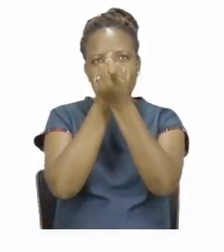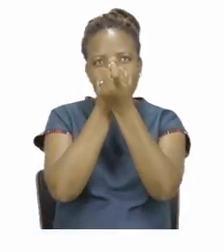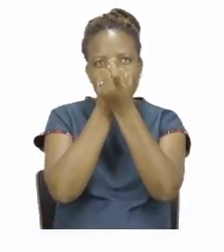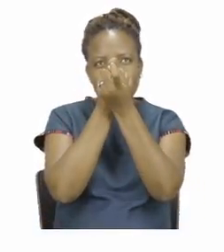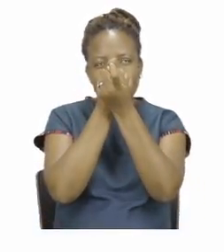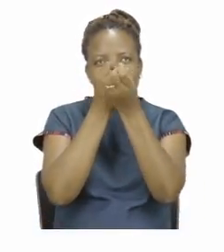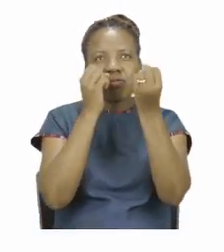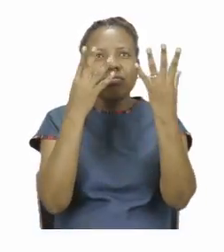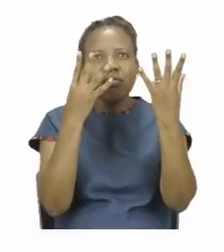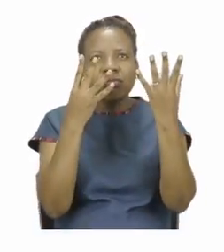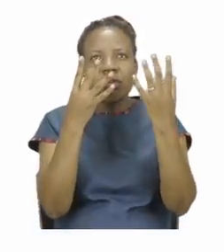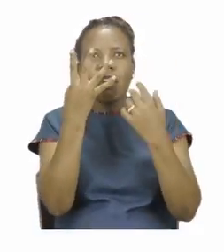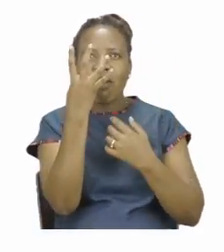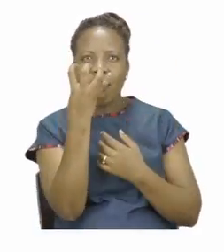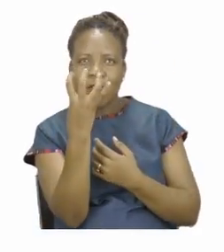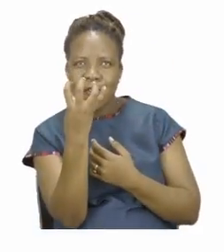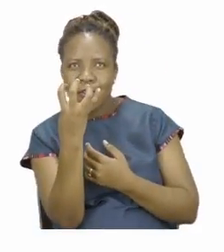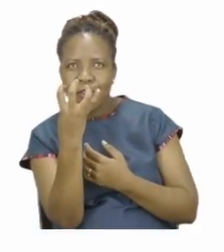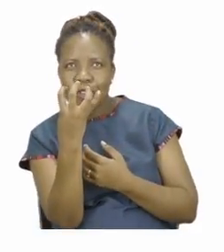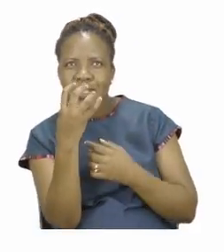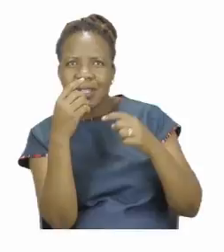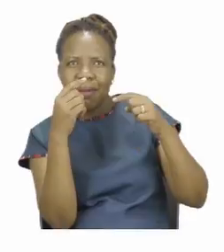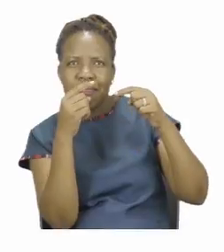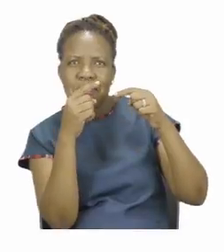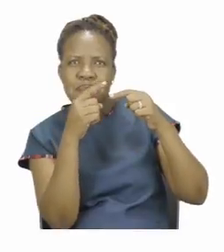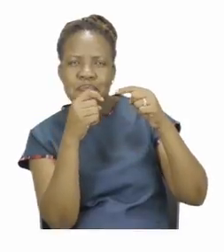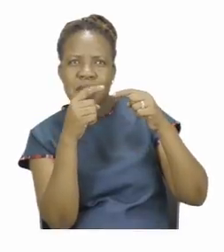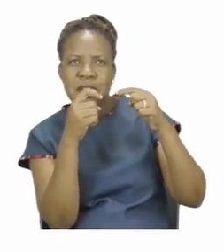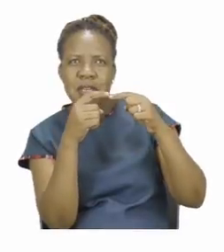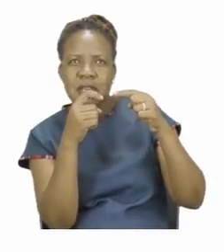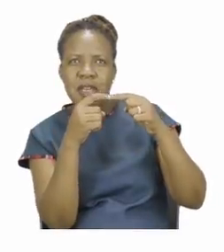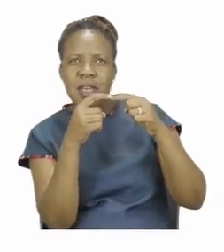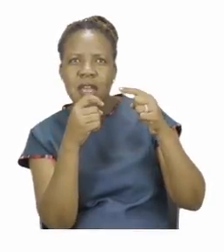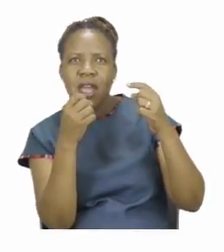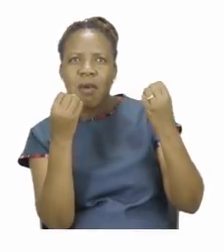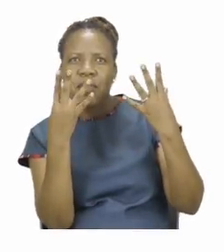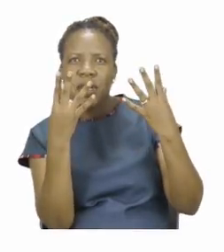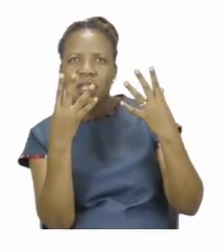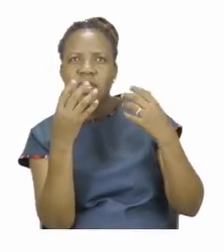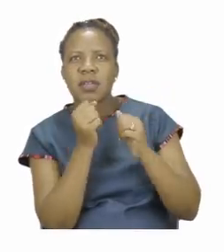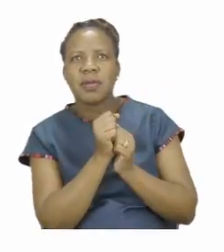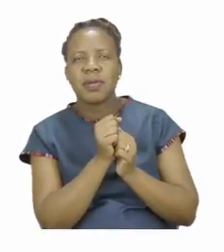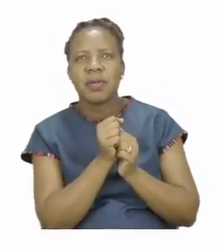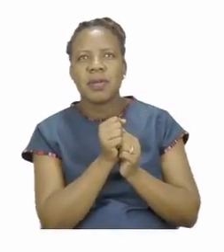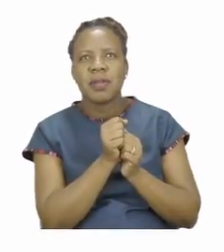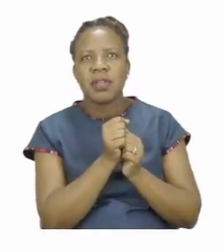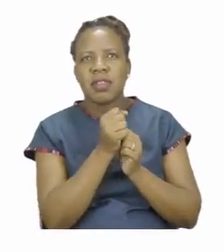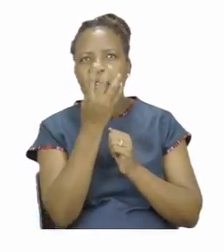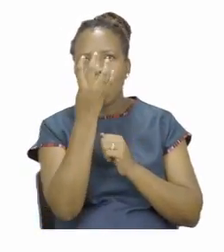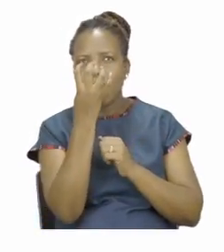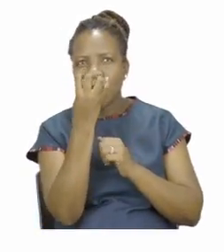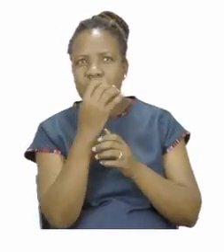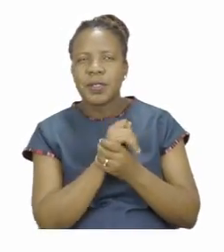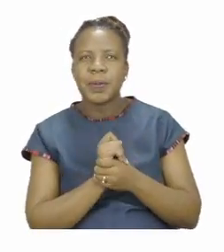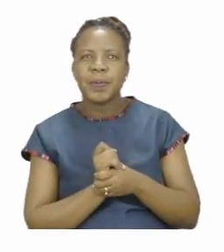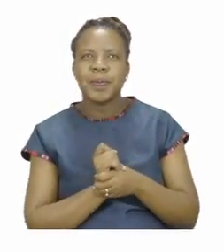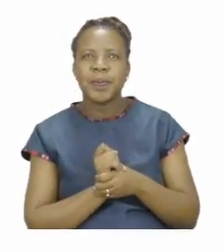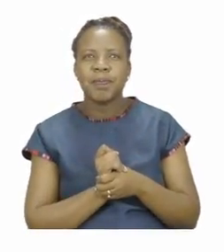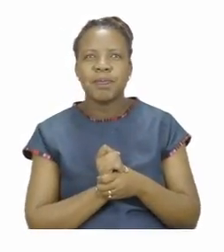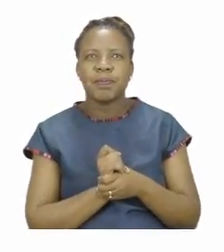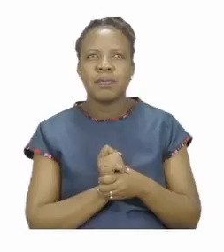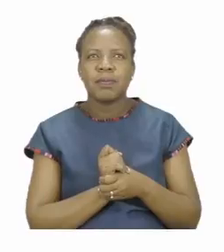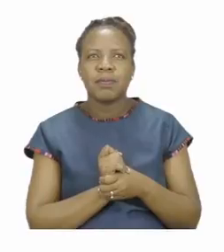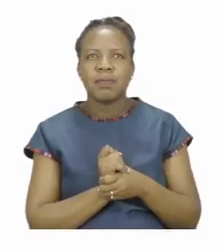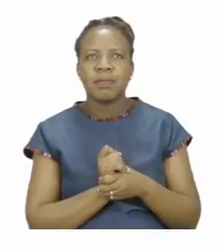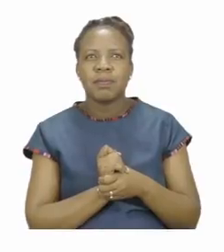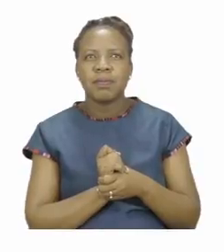Then you can see the different numbers for each and every animal. Now, we can read the